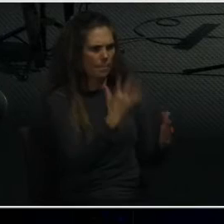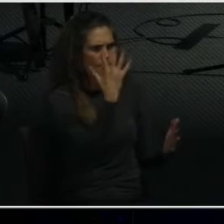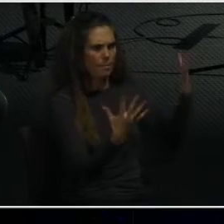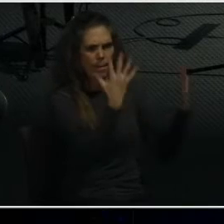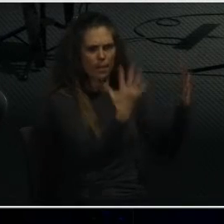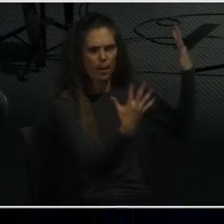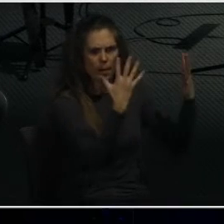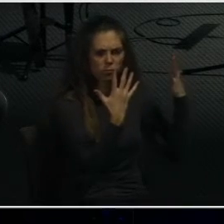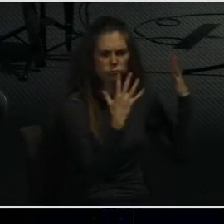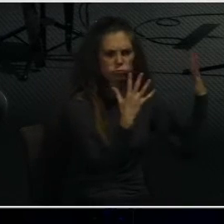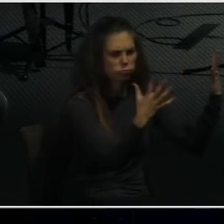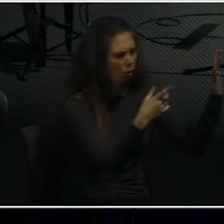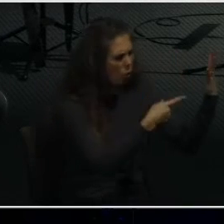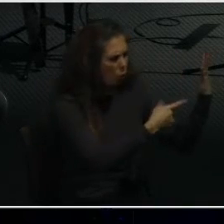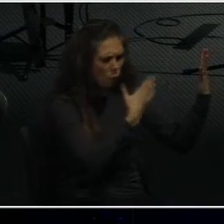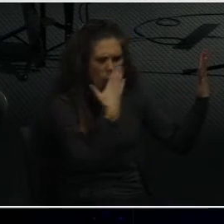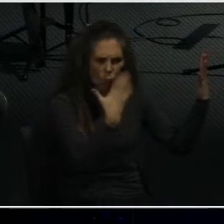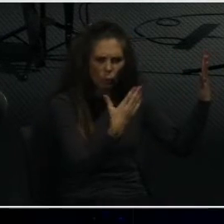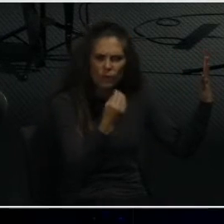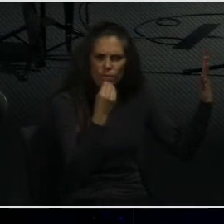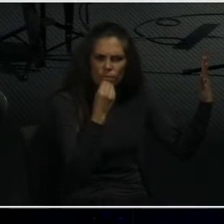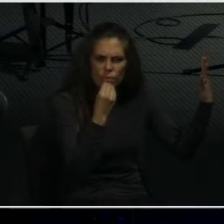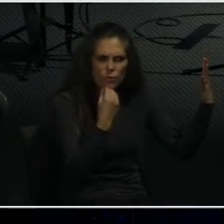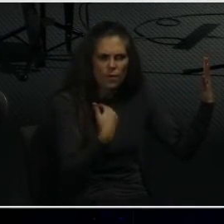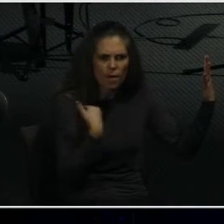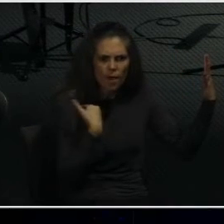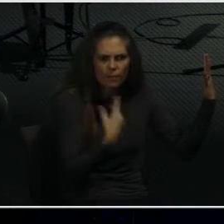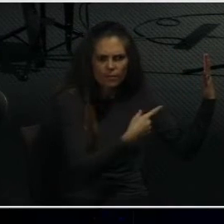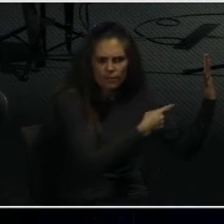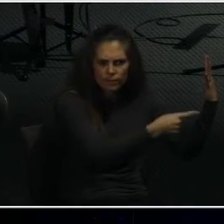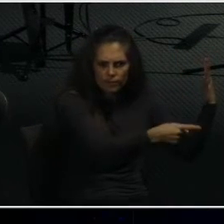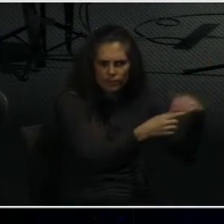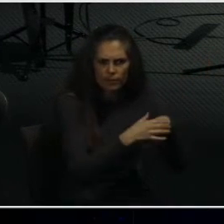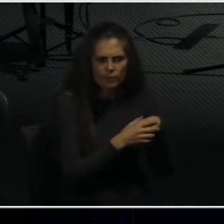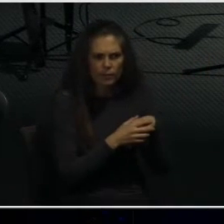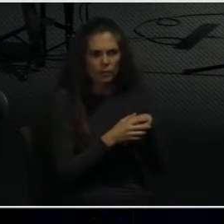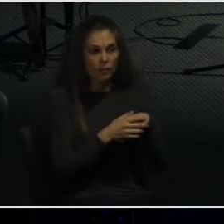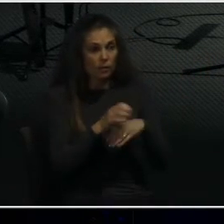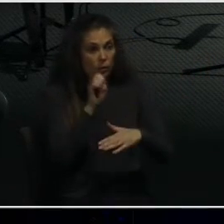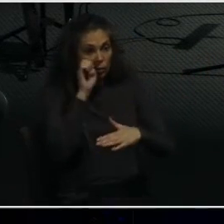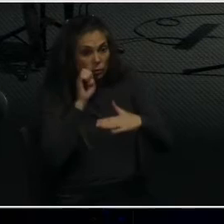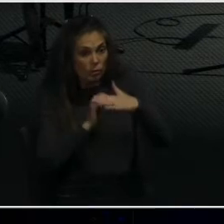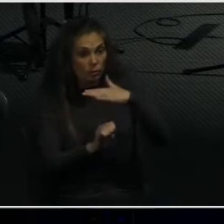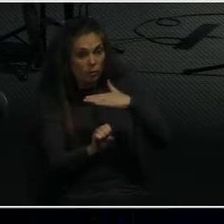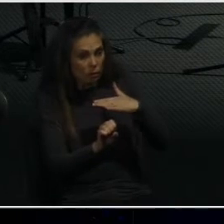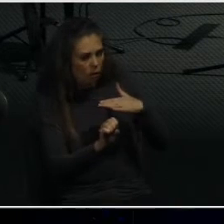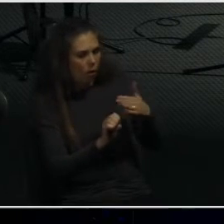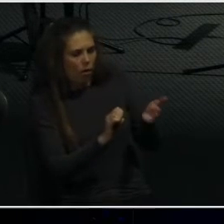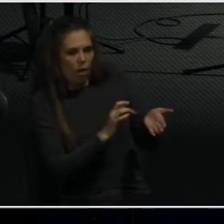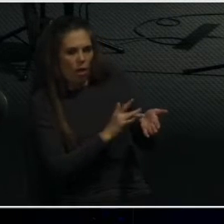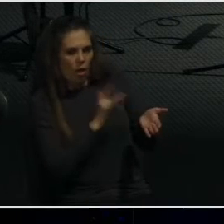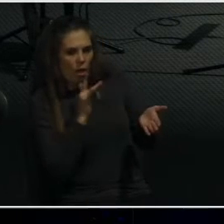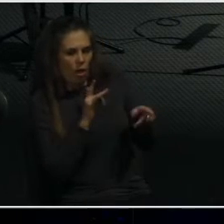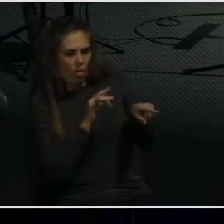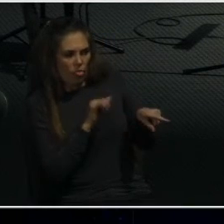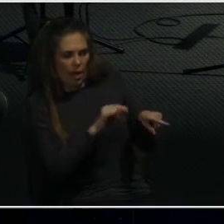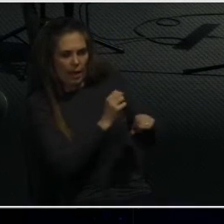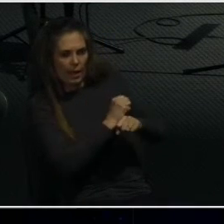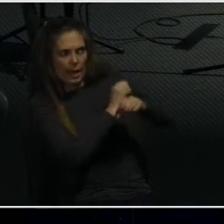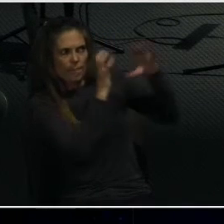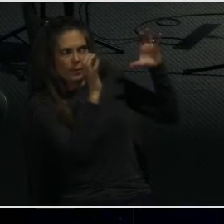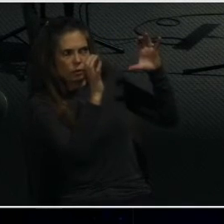good for food. So Ezekiel again is using Garden of Eden imagery to help him describe his